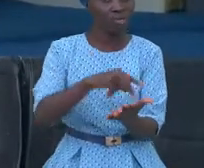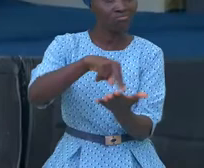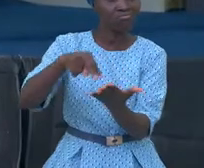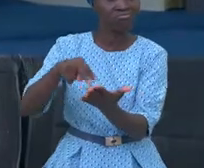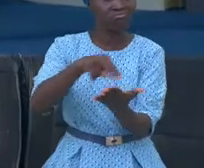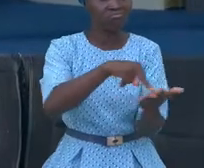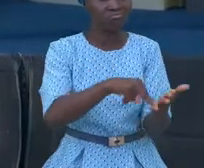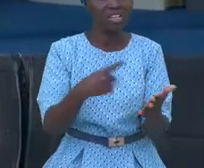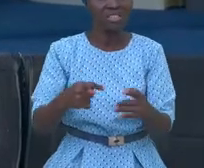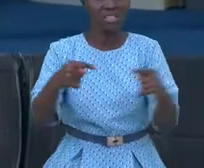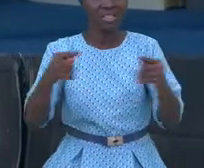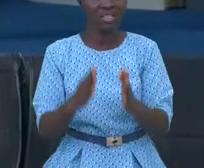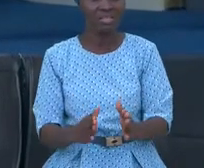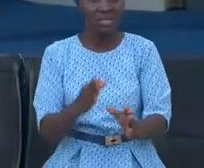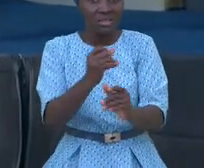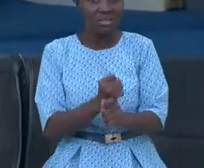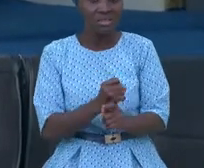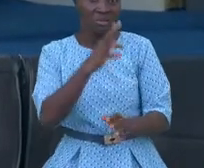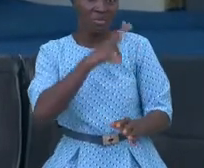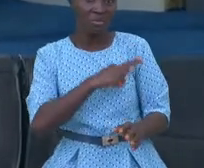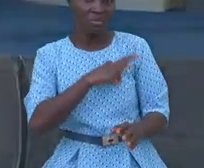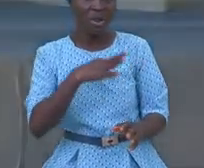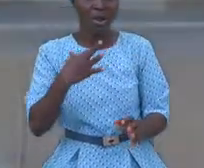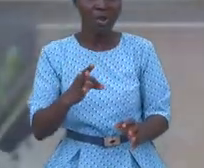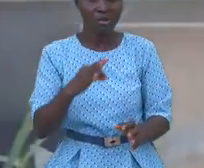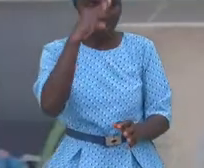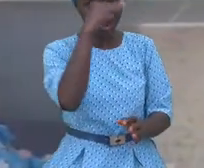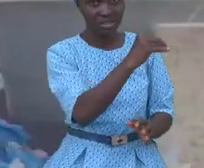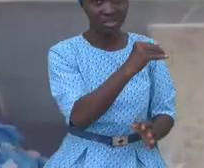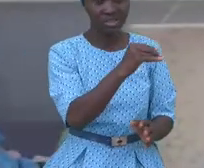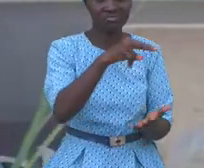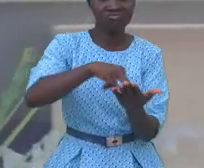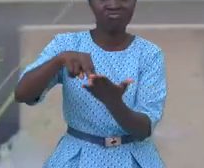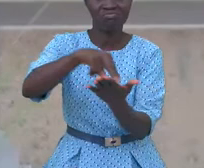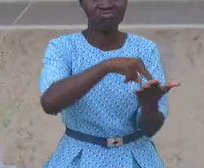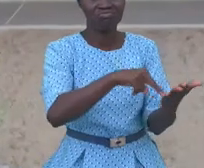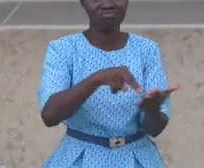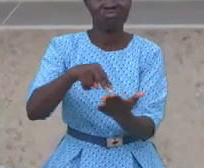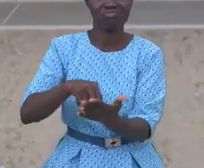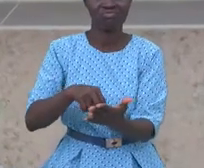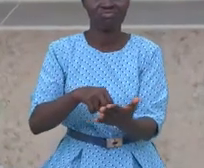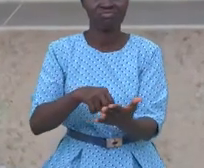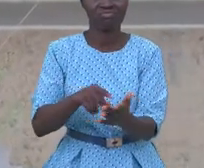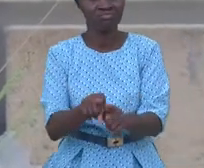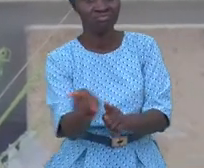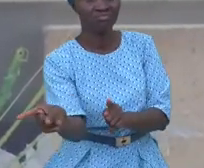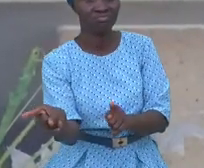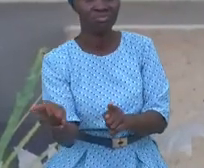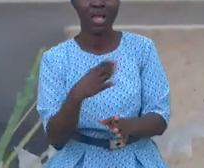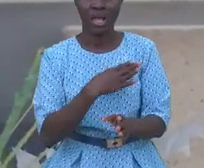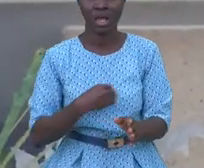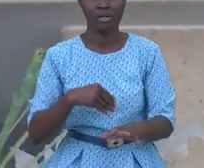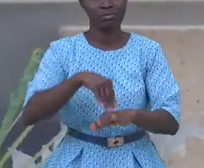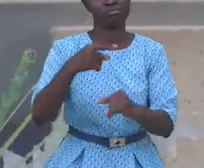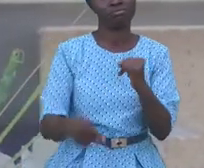enemy took advantage of his walking about. And here, here, here. And eventually they caught